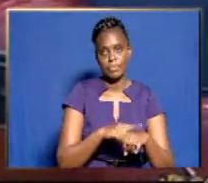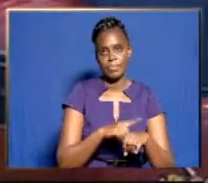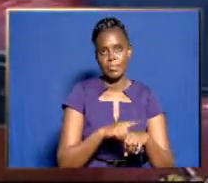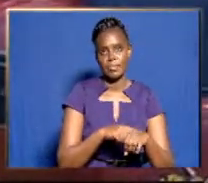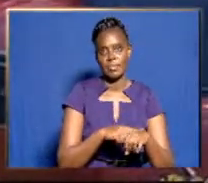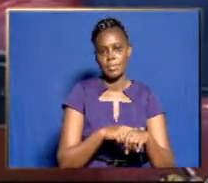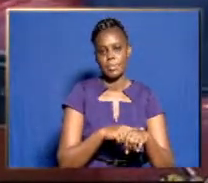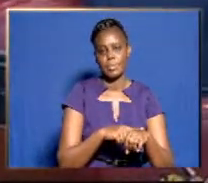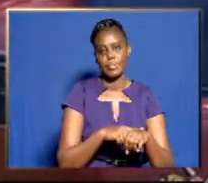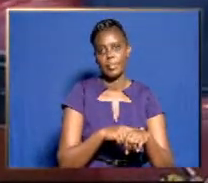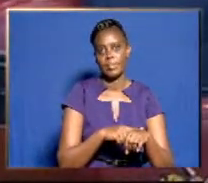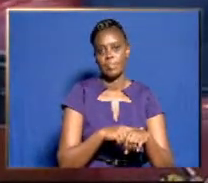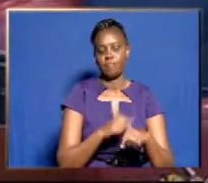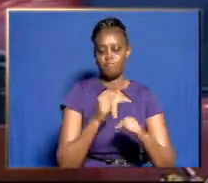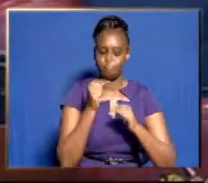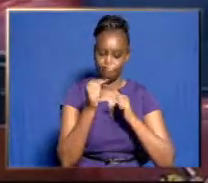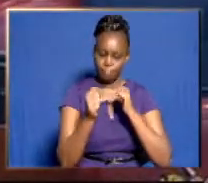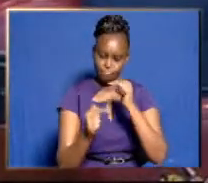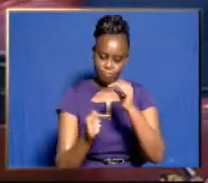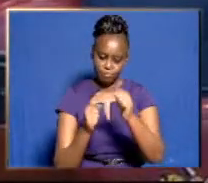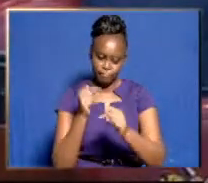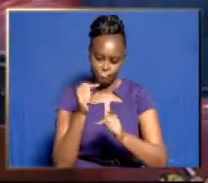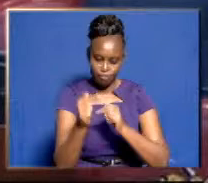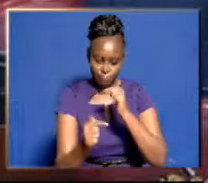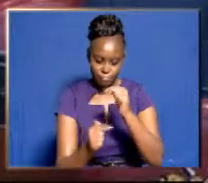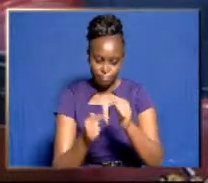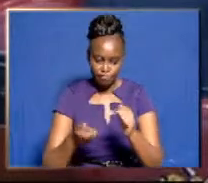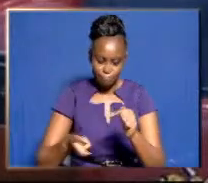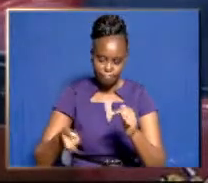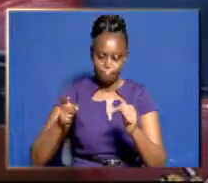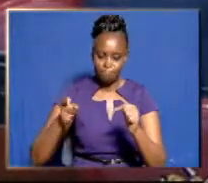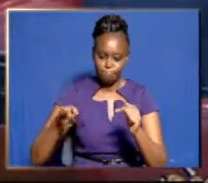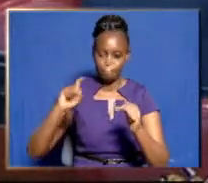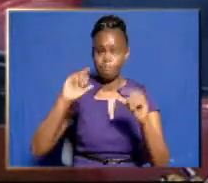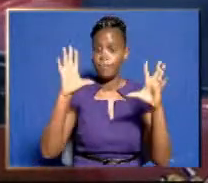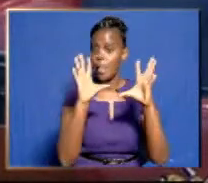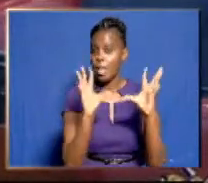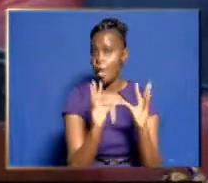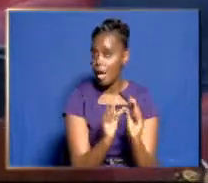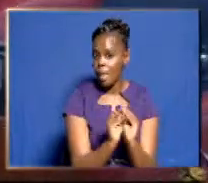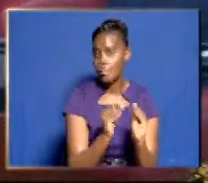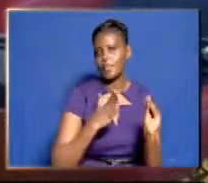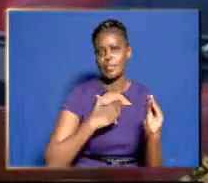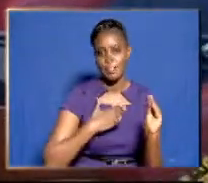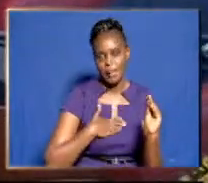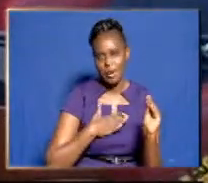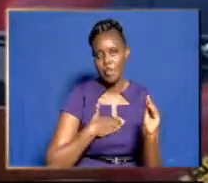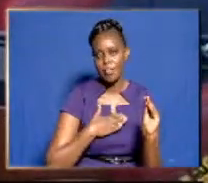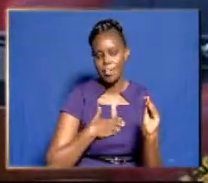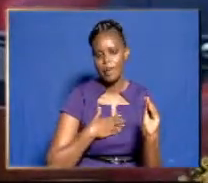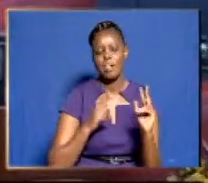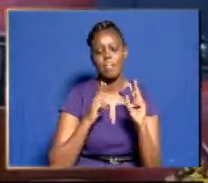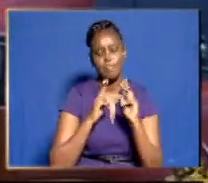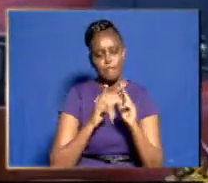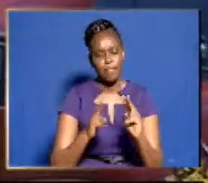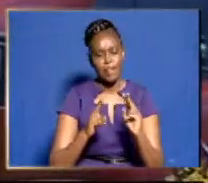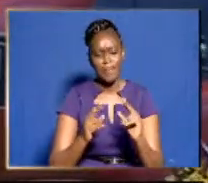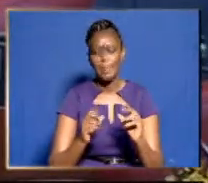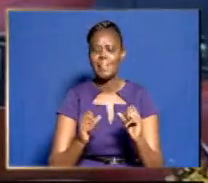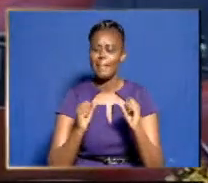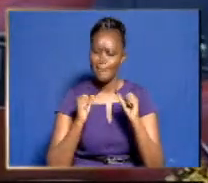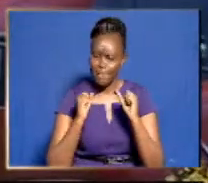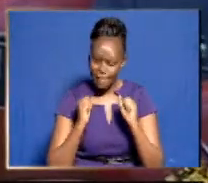and that we continue to increasingly do our budget at a very tight